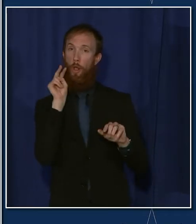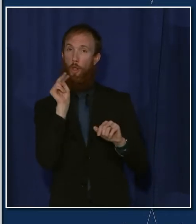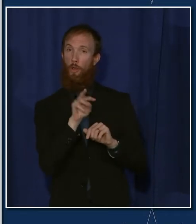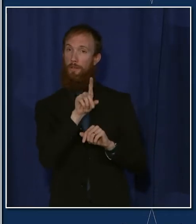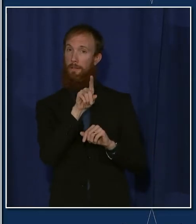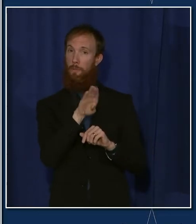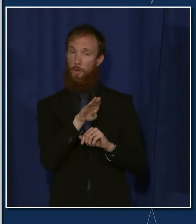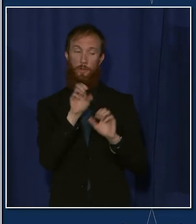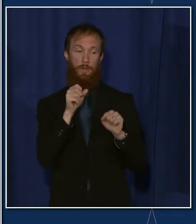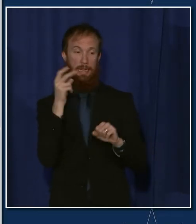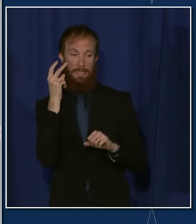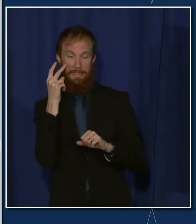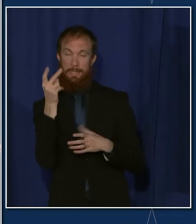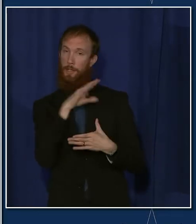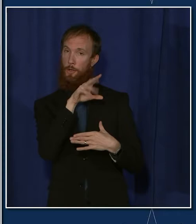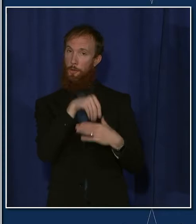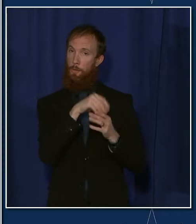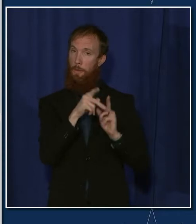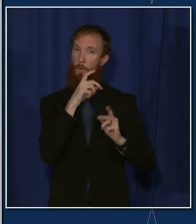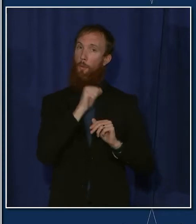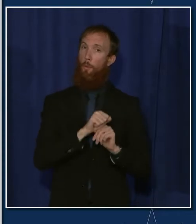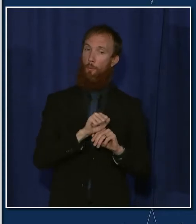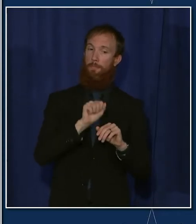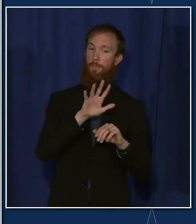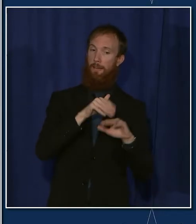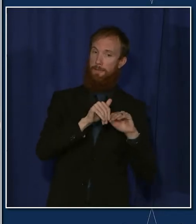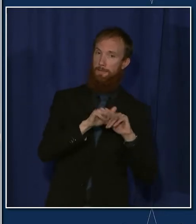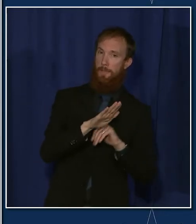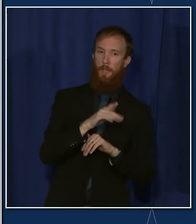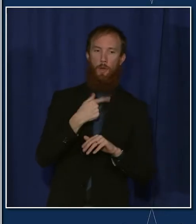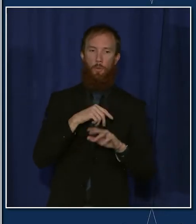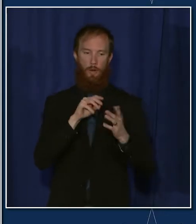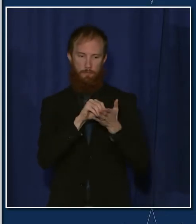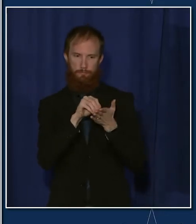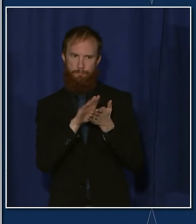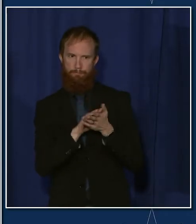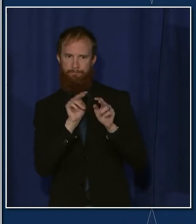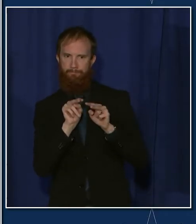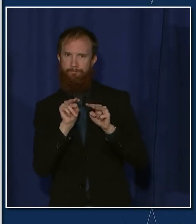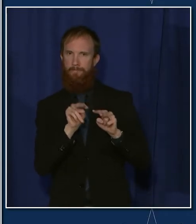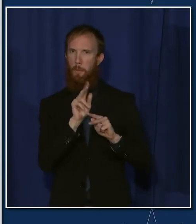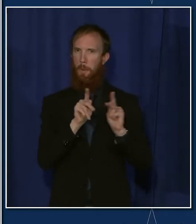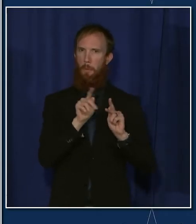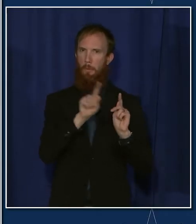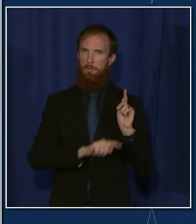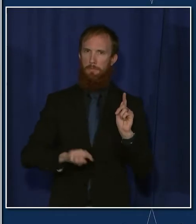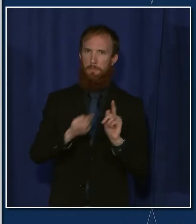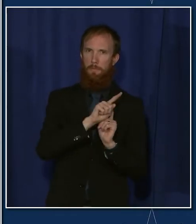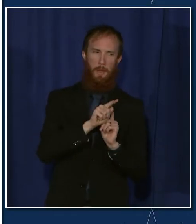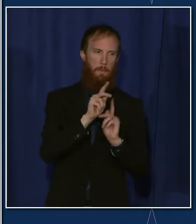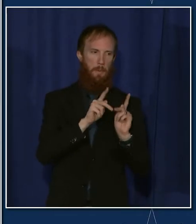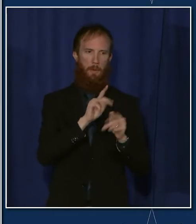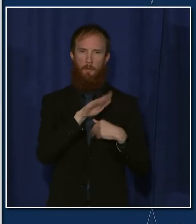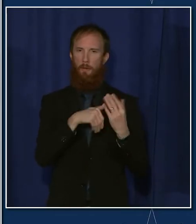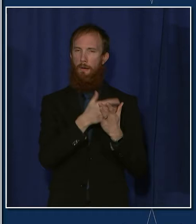those over 5. We're tracking citywide, community-wide, 5+ vaccination rates, and you're welcome to explore